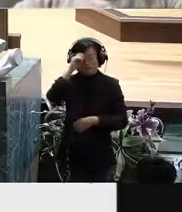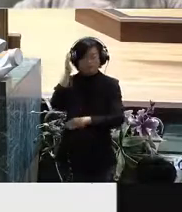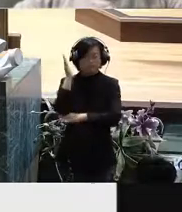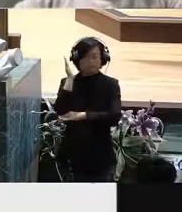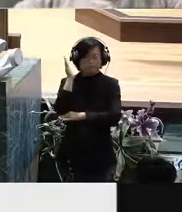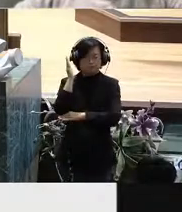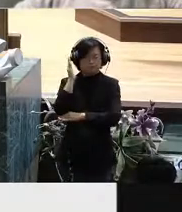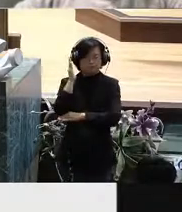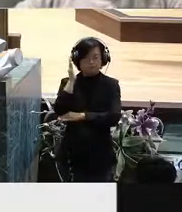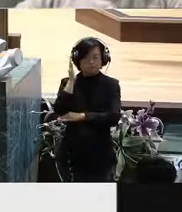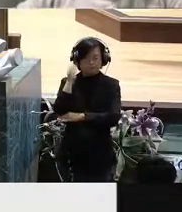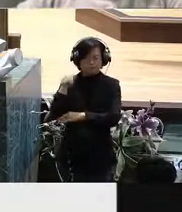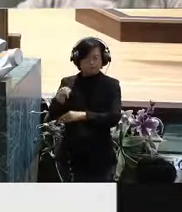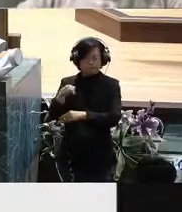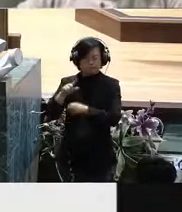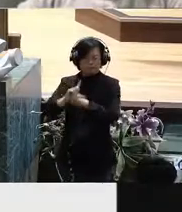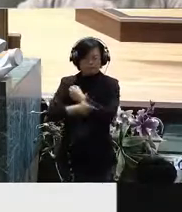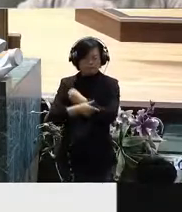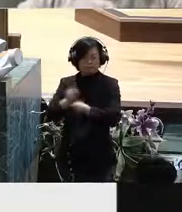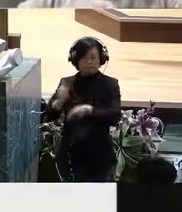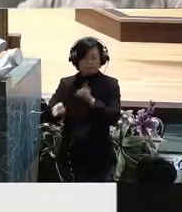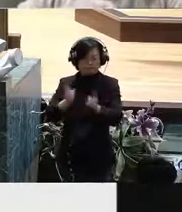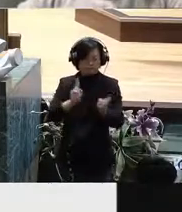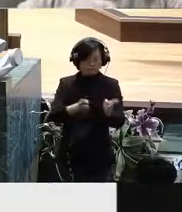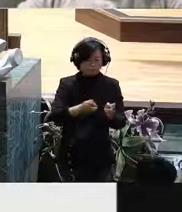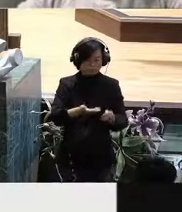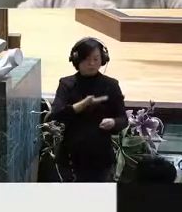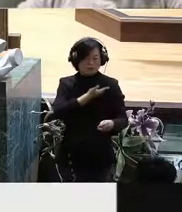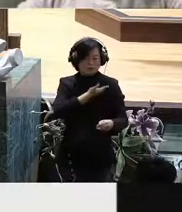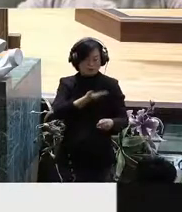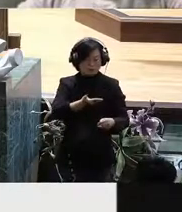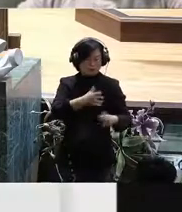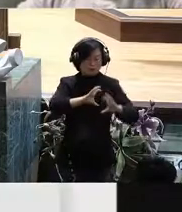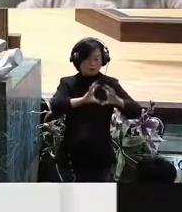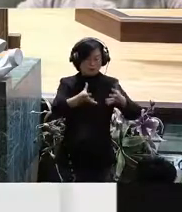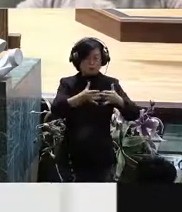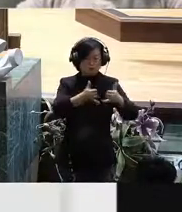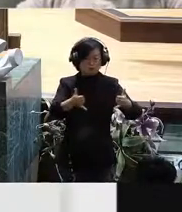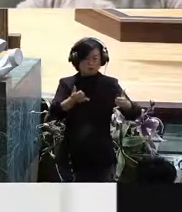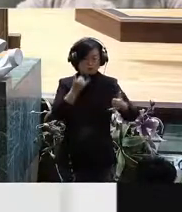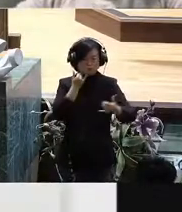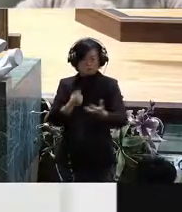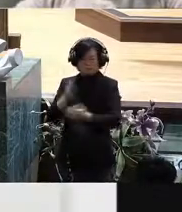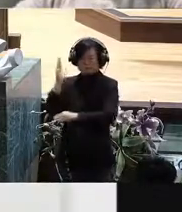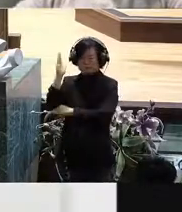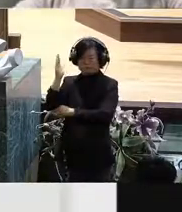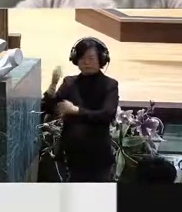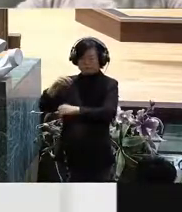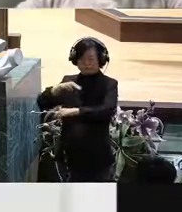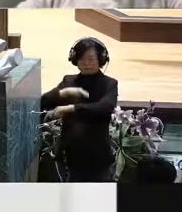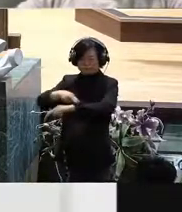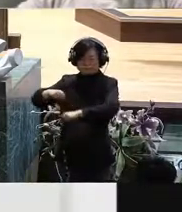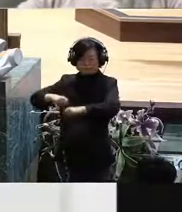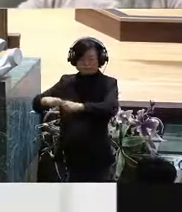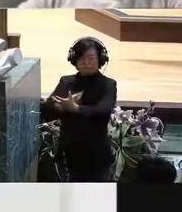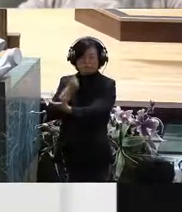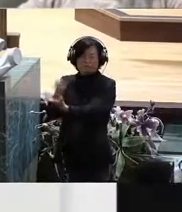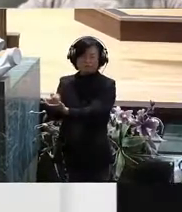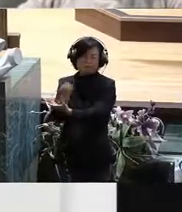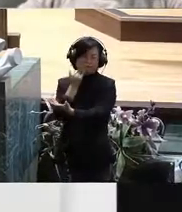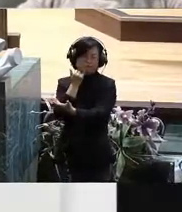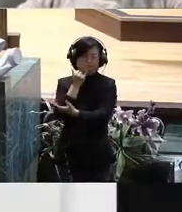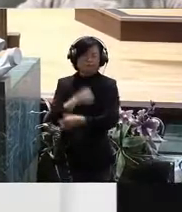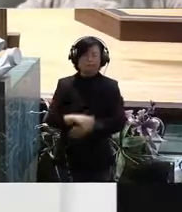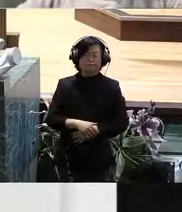be talking about just a few of them today, starting with legis.pk. So legis